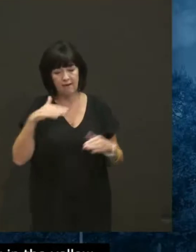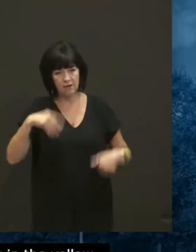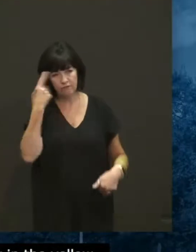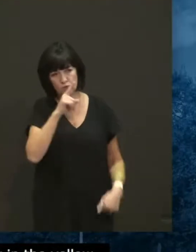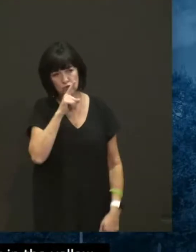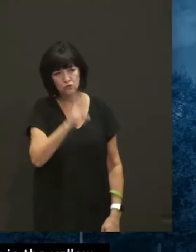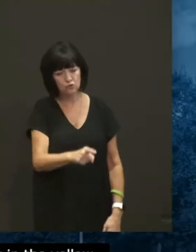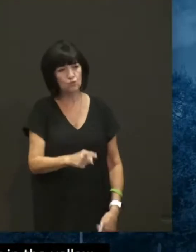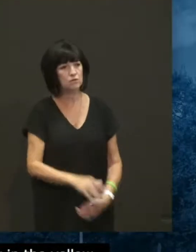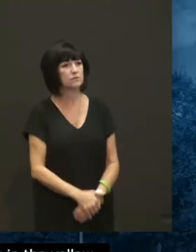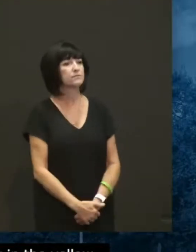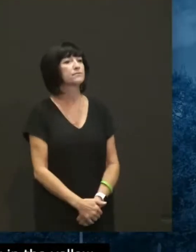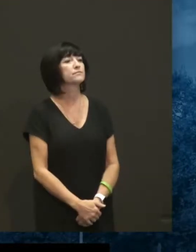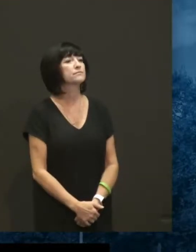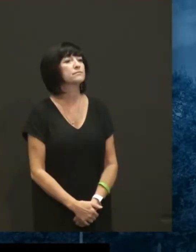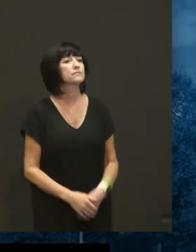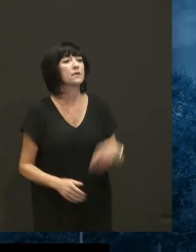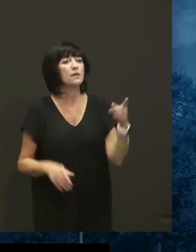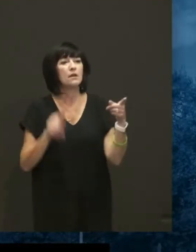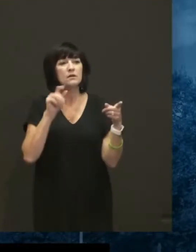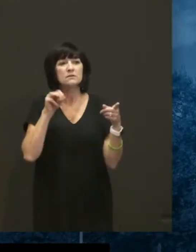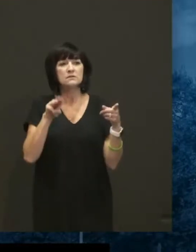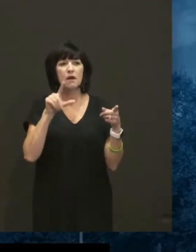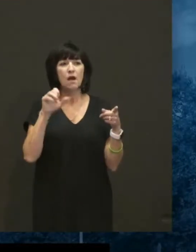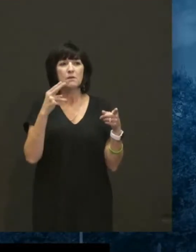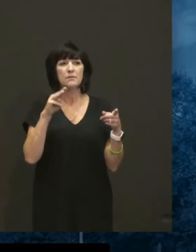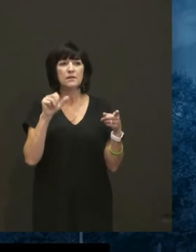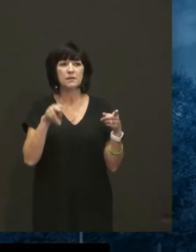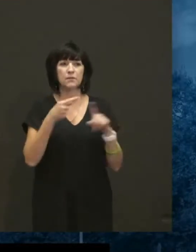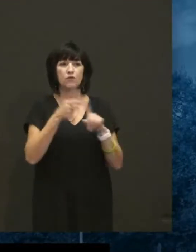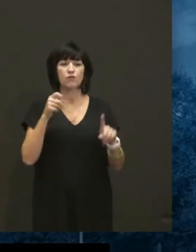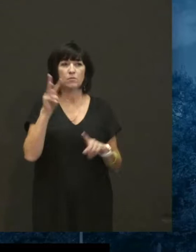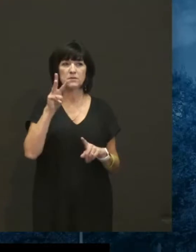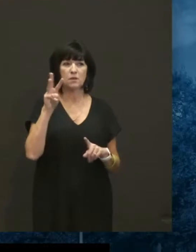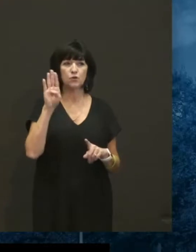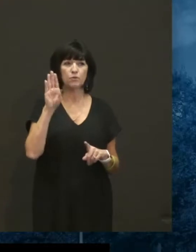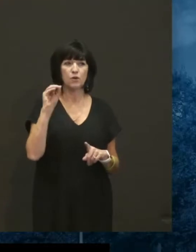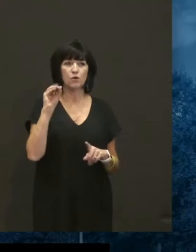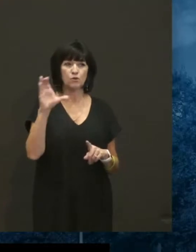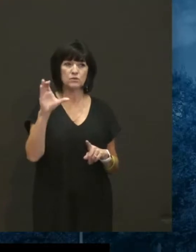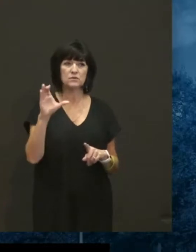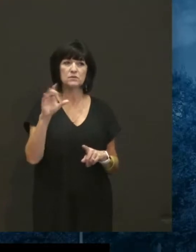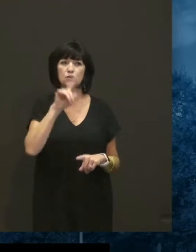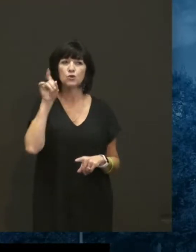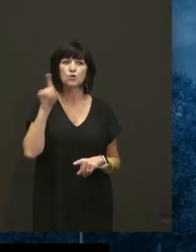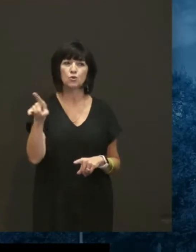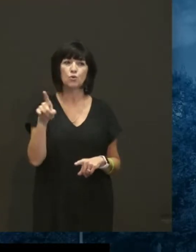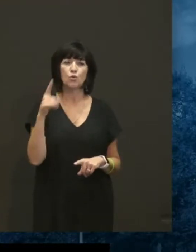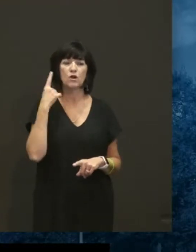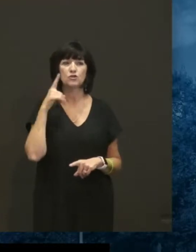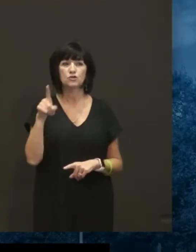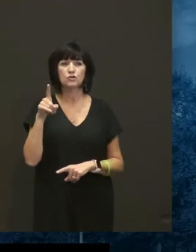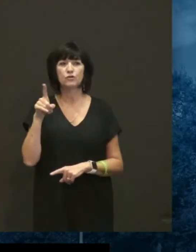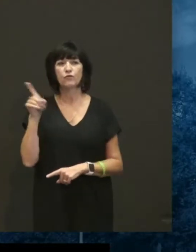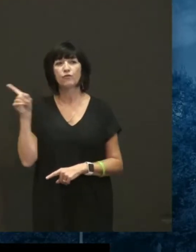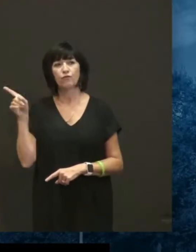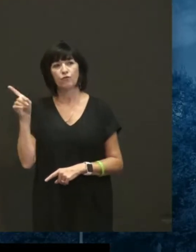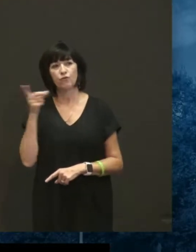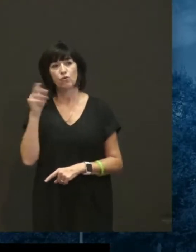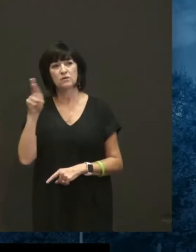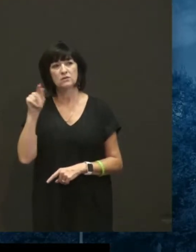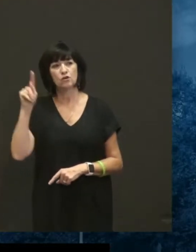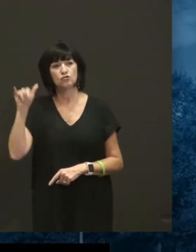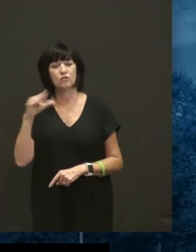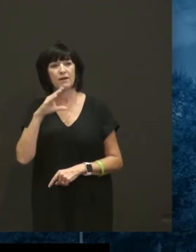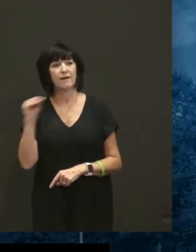right, so the last question from Tom Lehman at WBOC. This question's for Dr. Rattay and AJ. Wesley College is getting testing